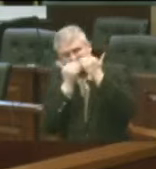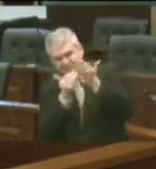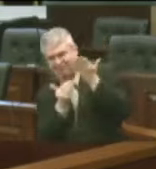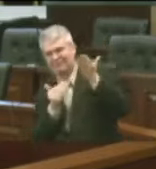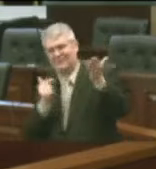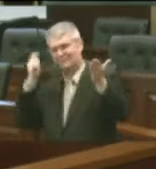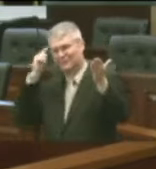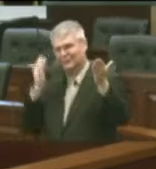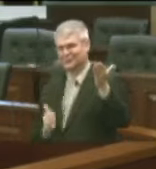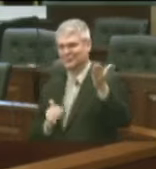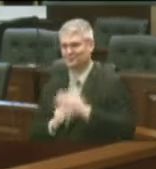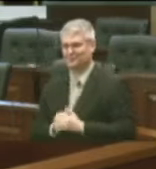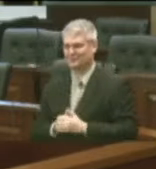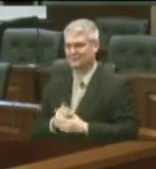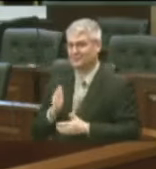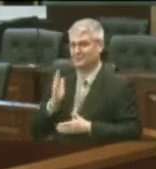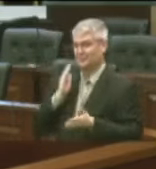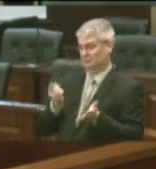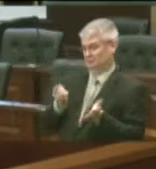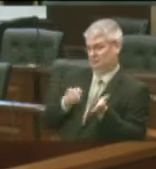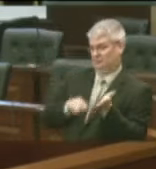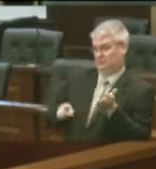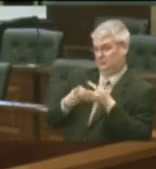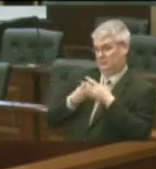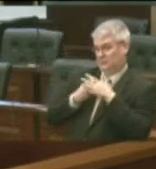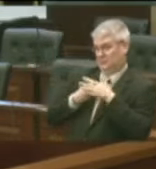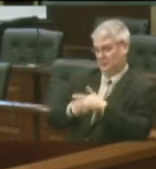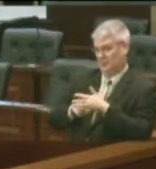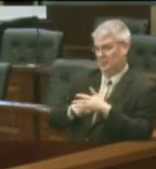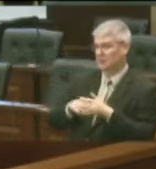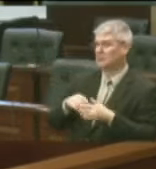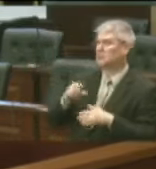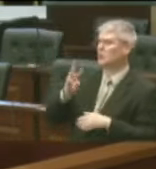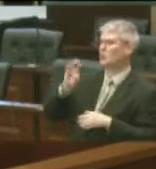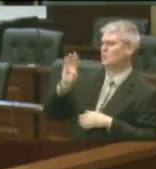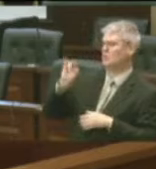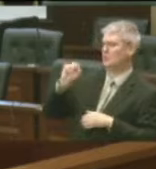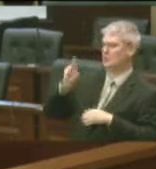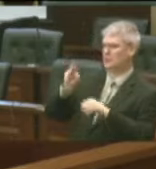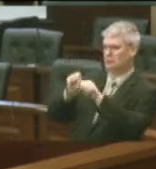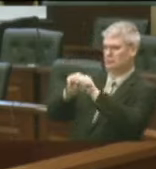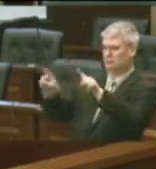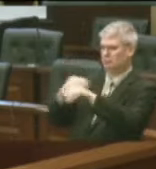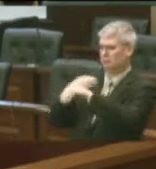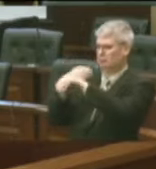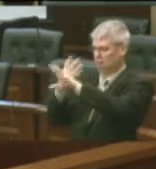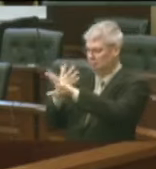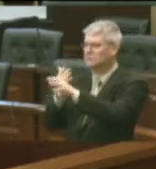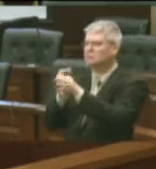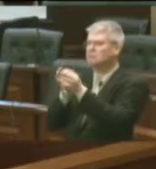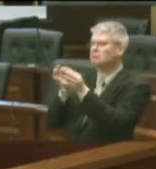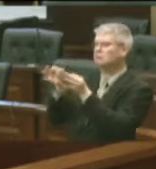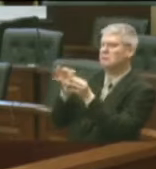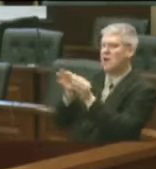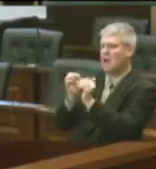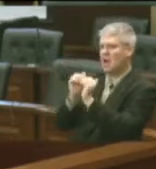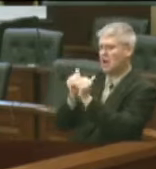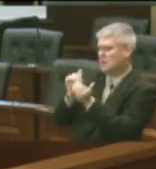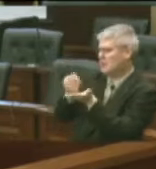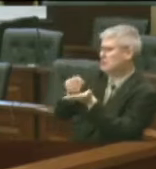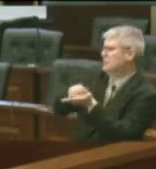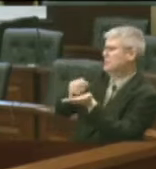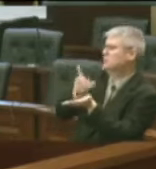them with this money that'll be distributed out. But again, heartfelt thanks. It couldn't have come at